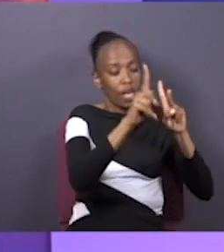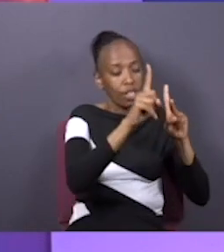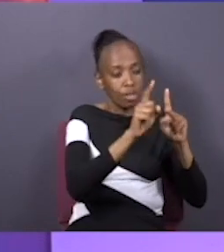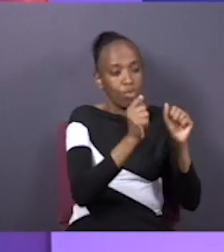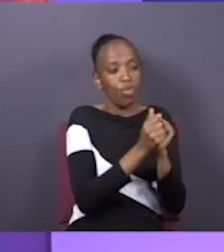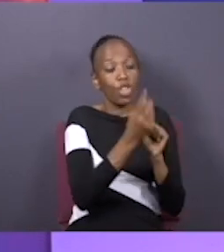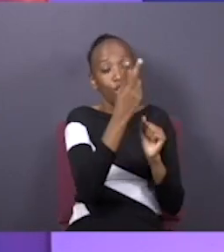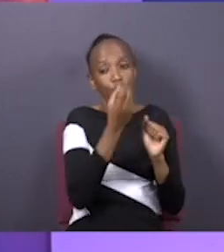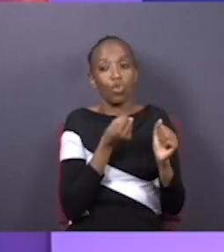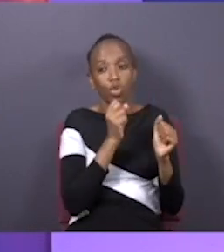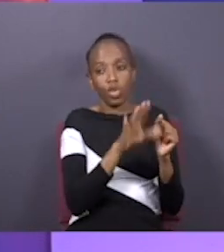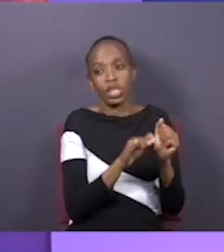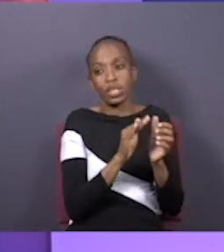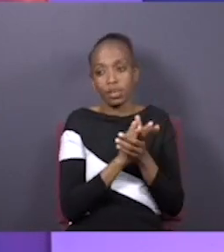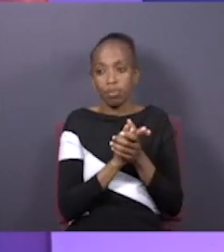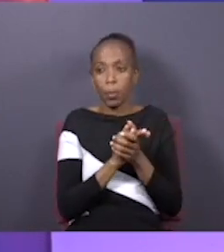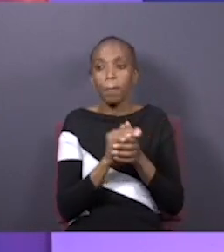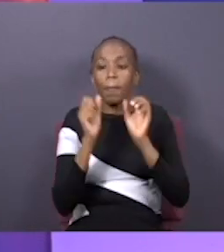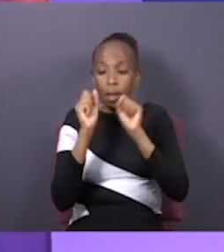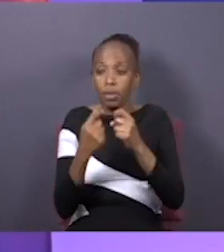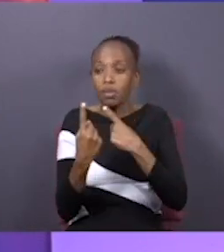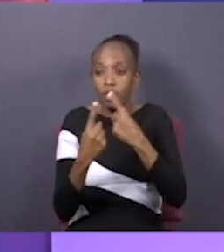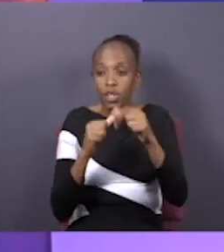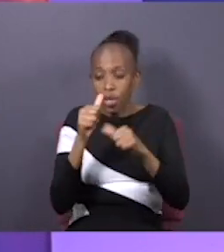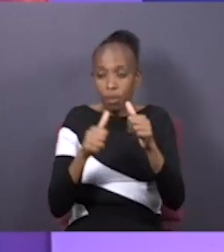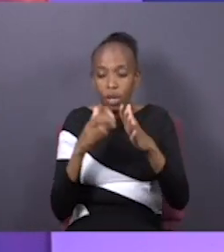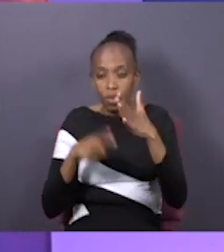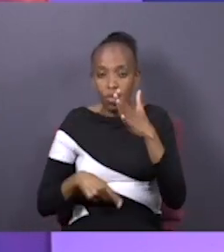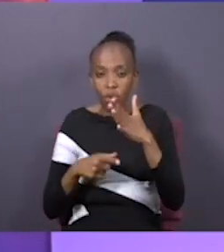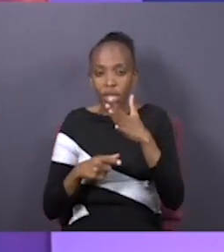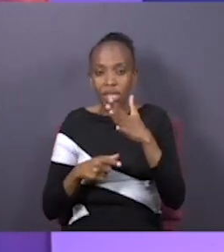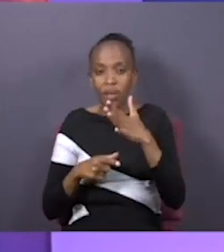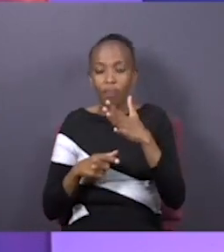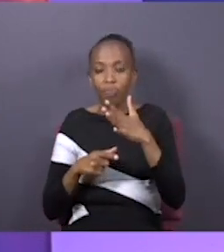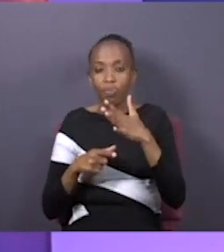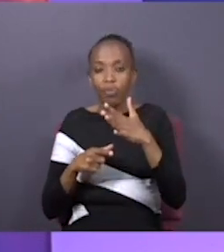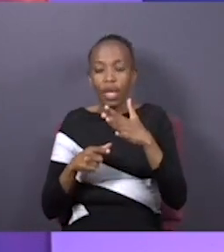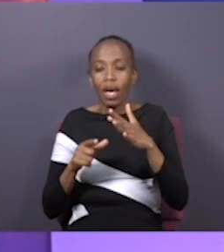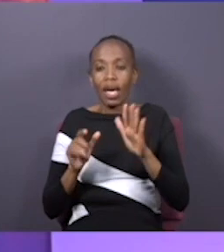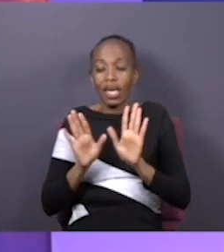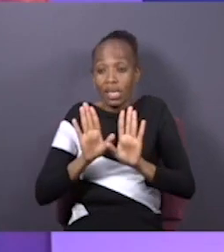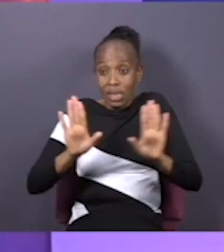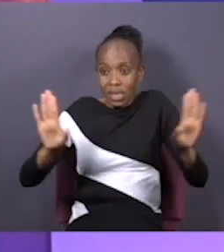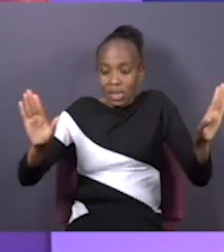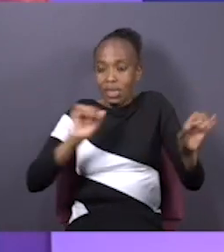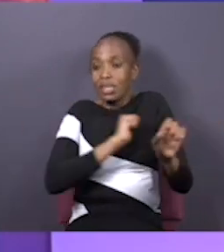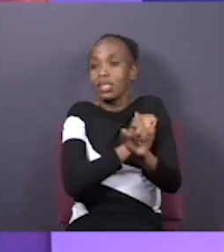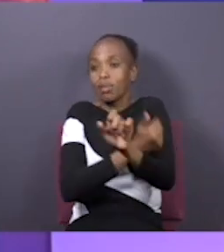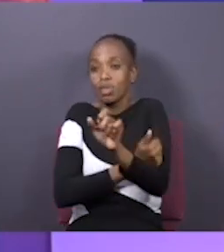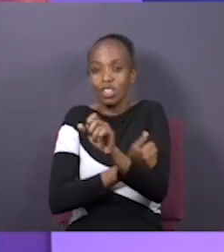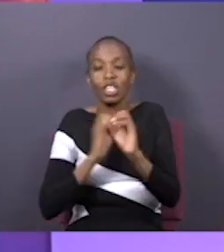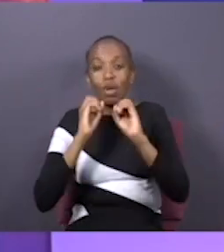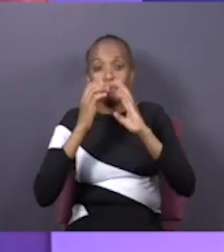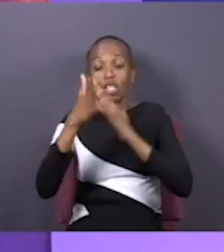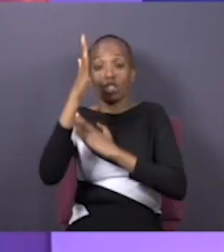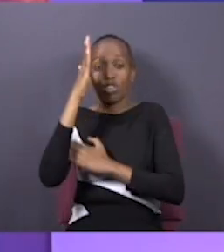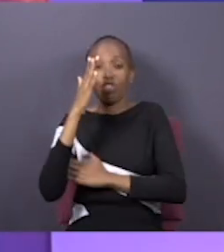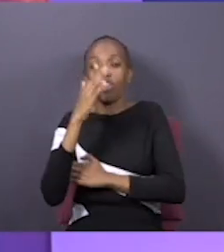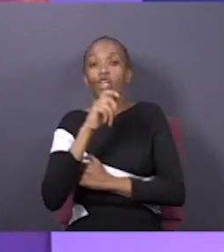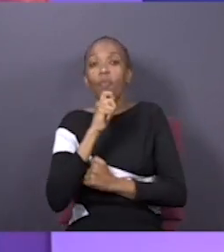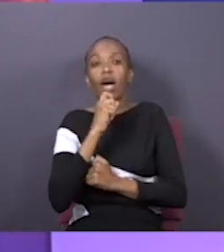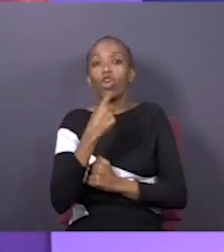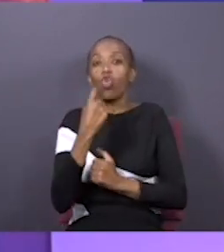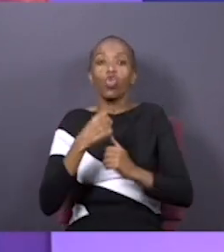with two daughters. You could talk about Samson, blessed of God, a man whose strength